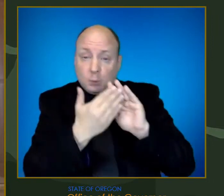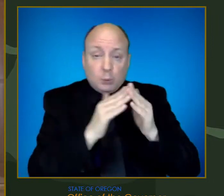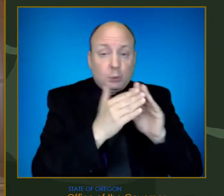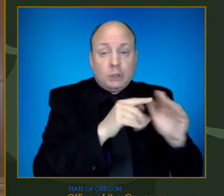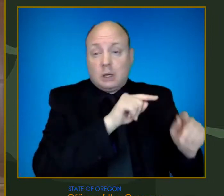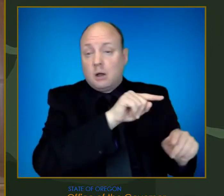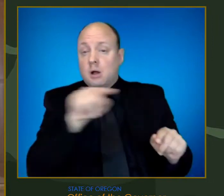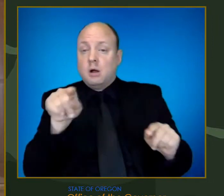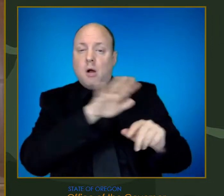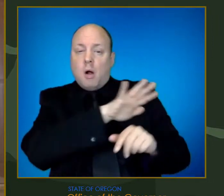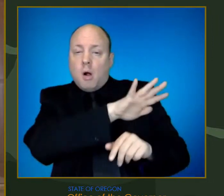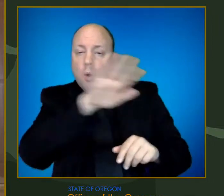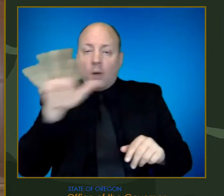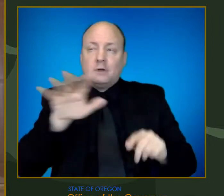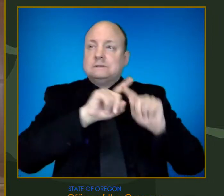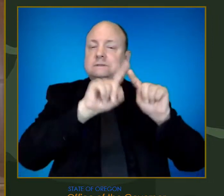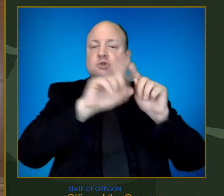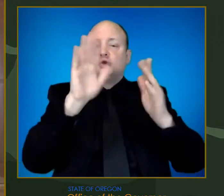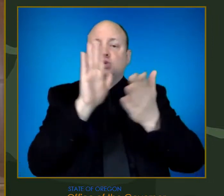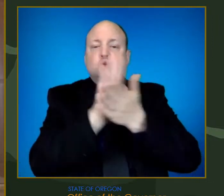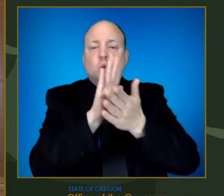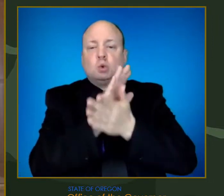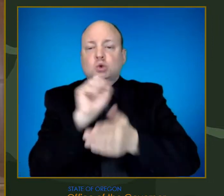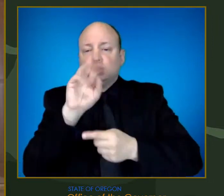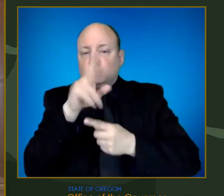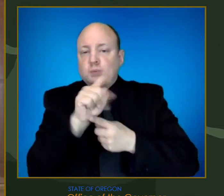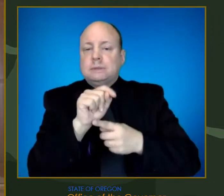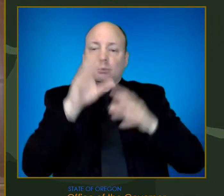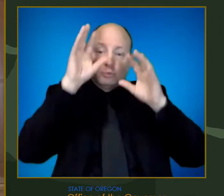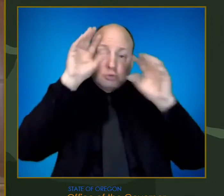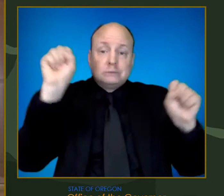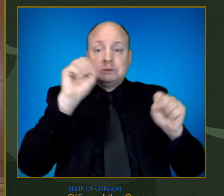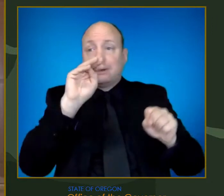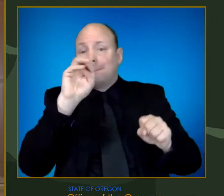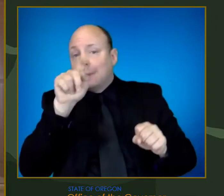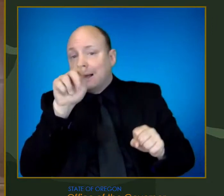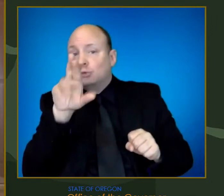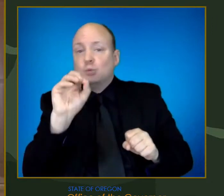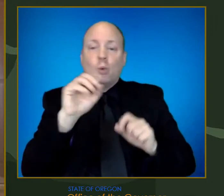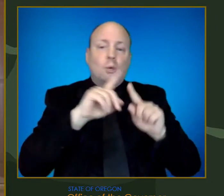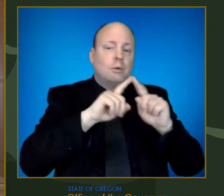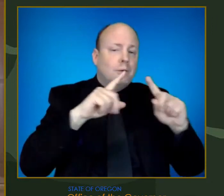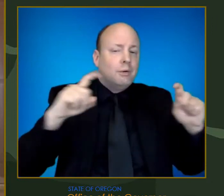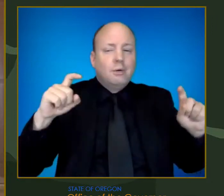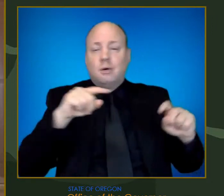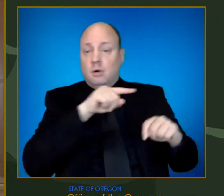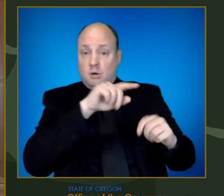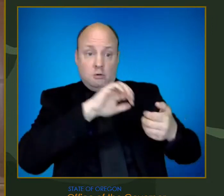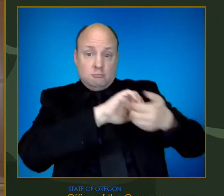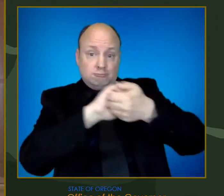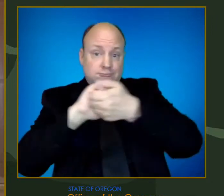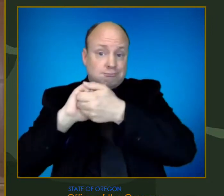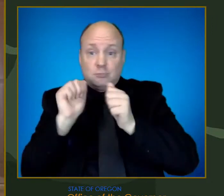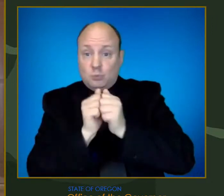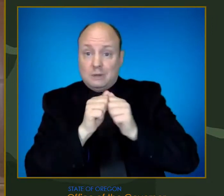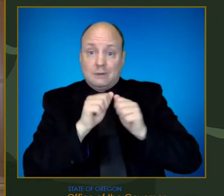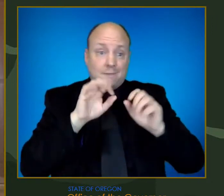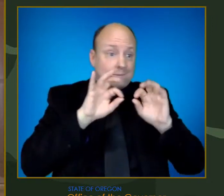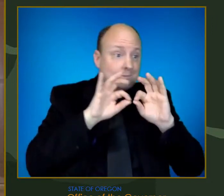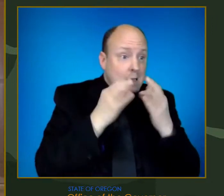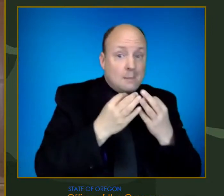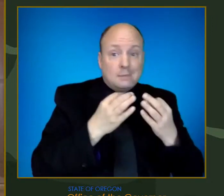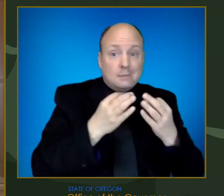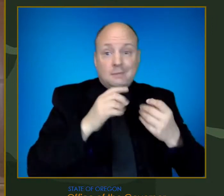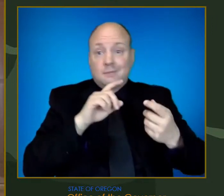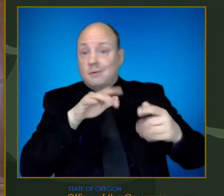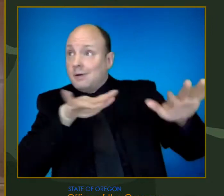the metro area region. They are working with their community members, their families. They want to make sure that